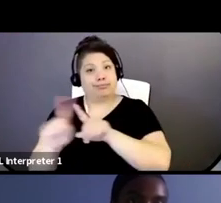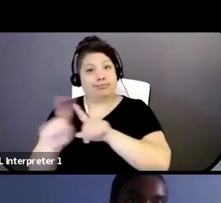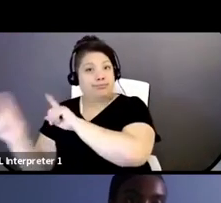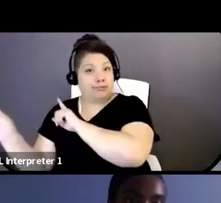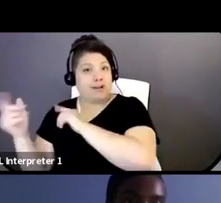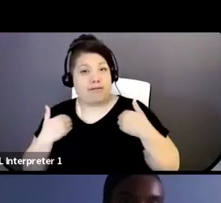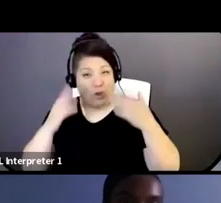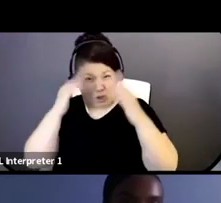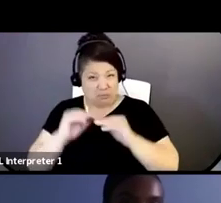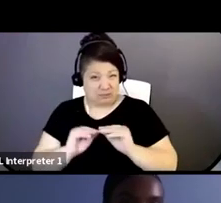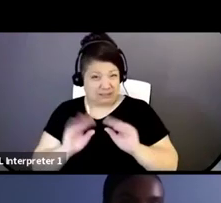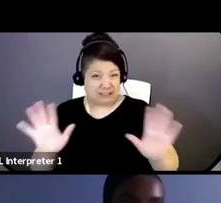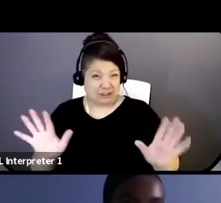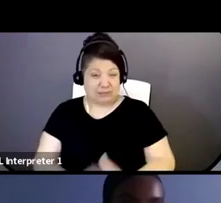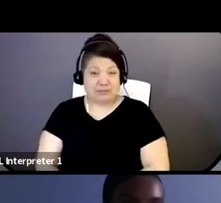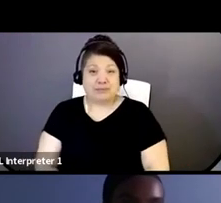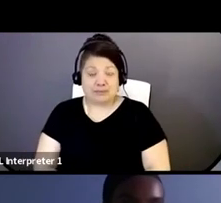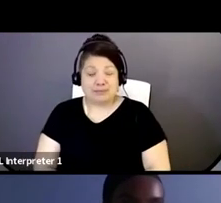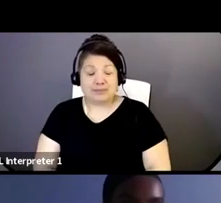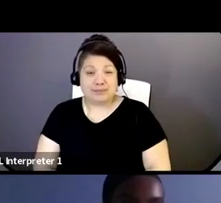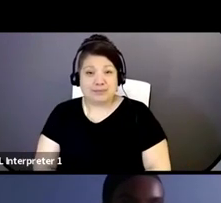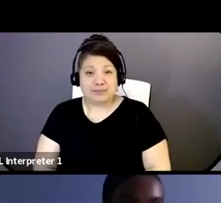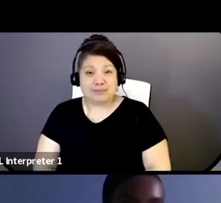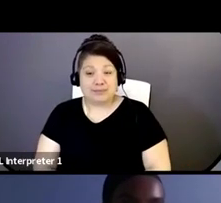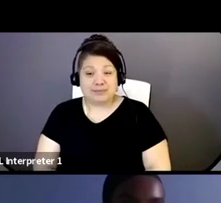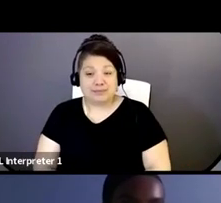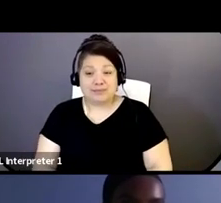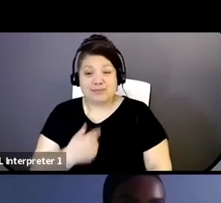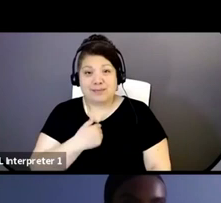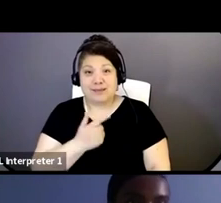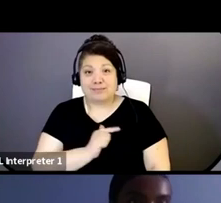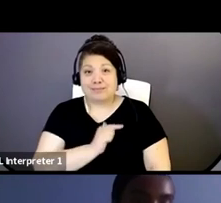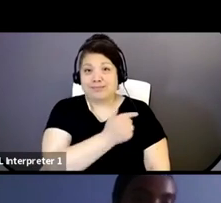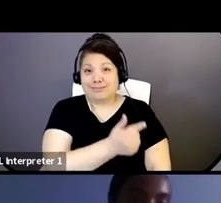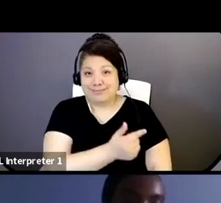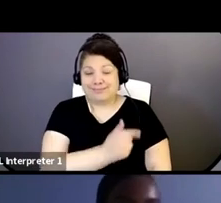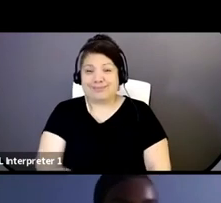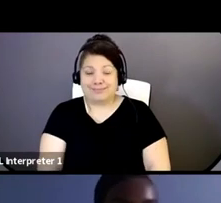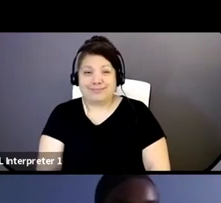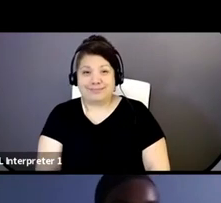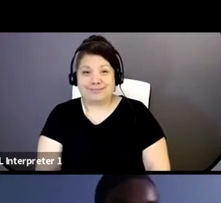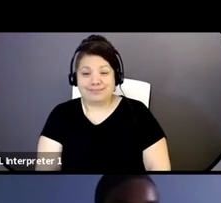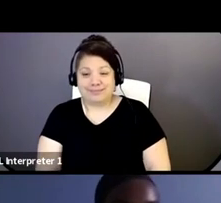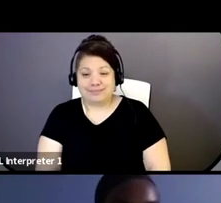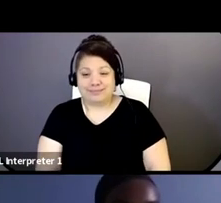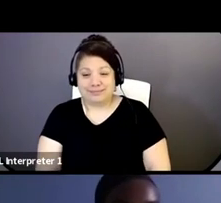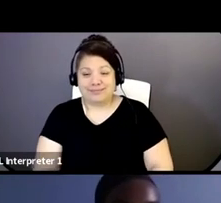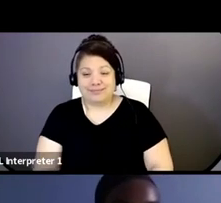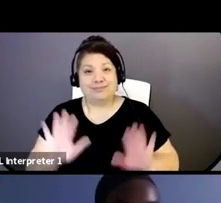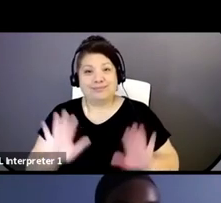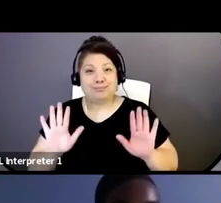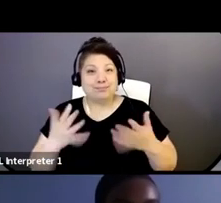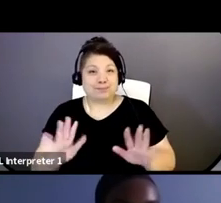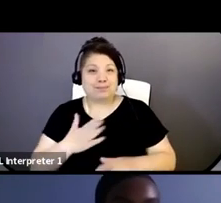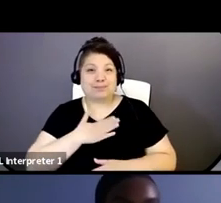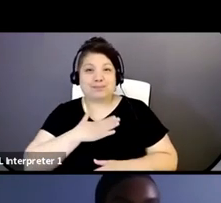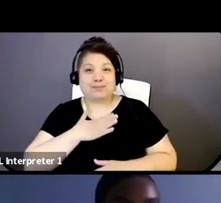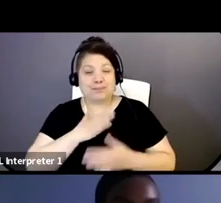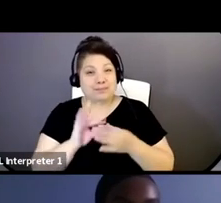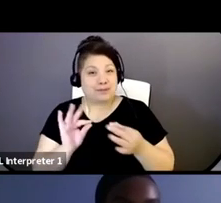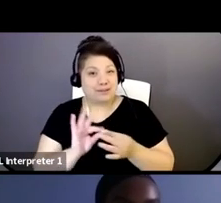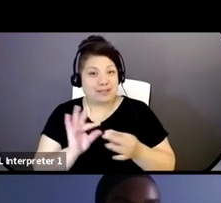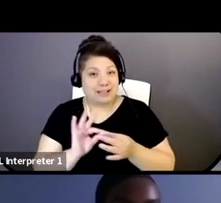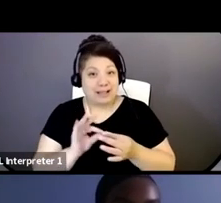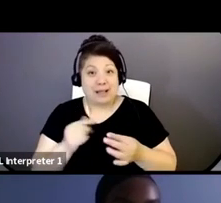that was clear enough. Yeah, I'll pass it back. Cool, that's it for me for now, but I don't